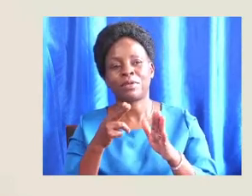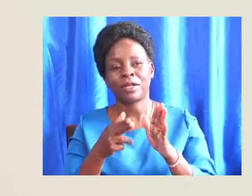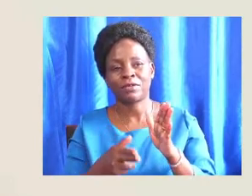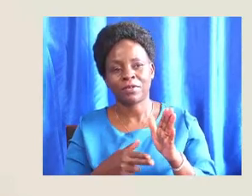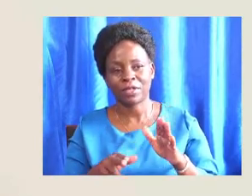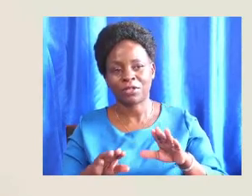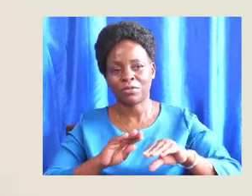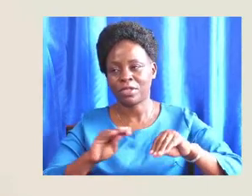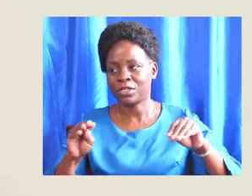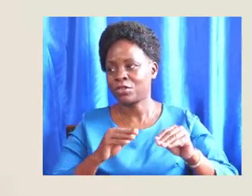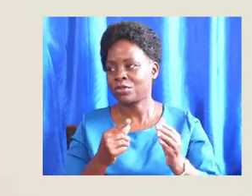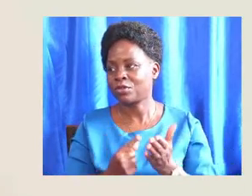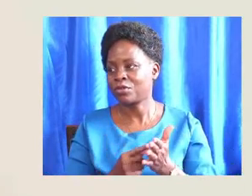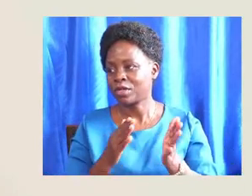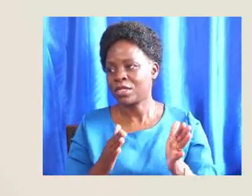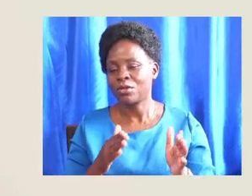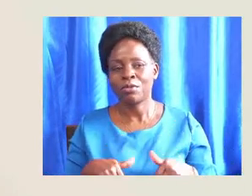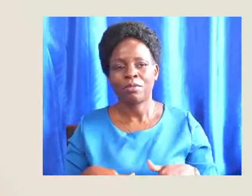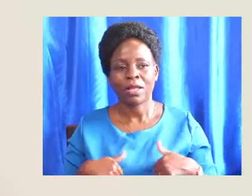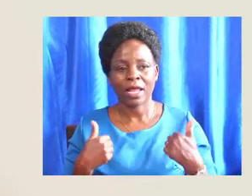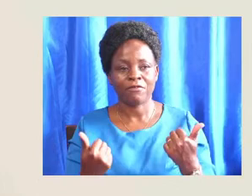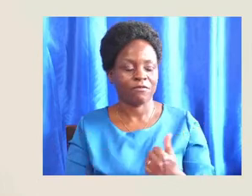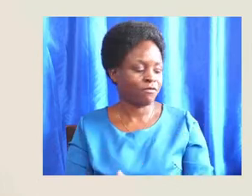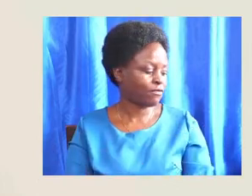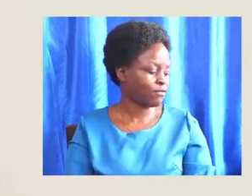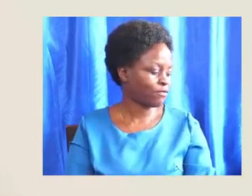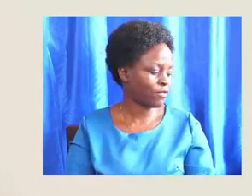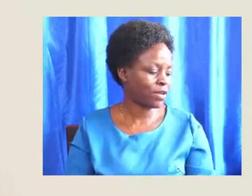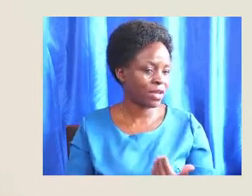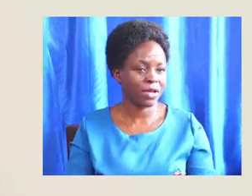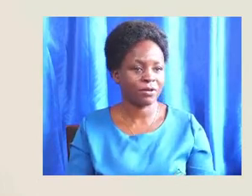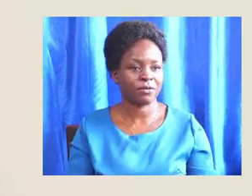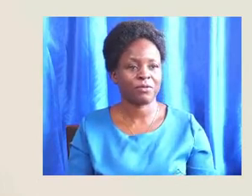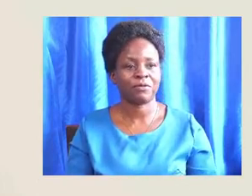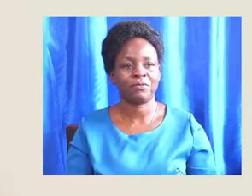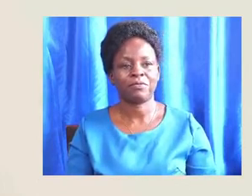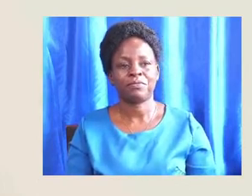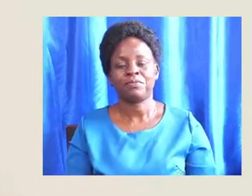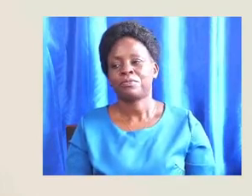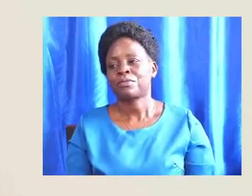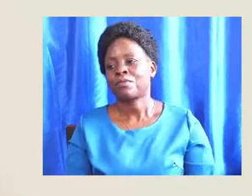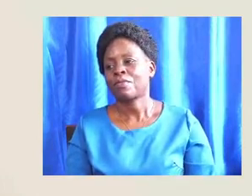educate more Ugandans. So we are going to be live now.